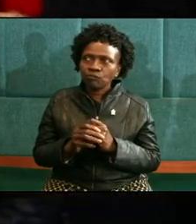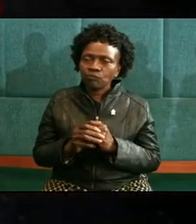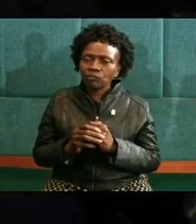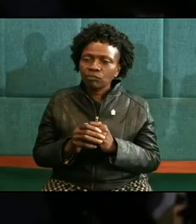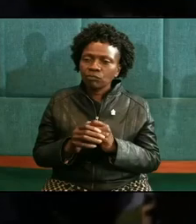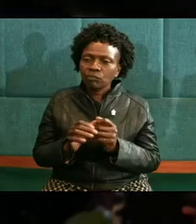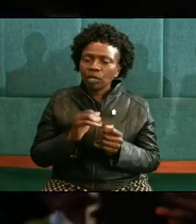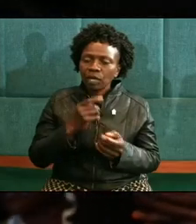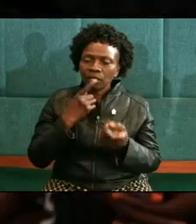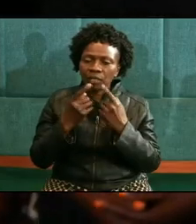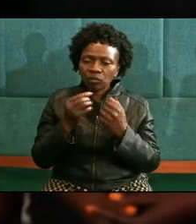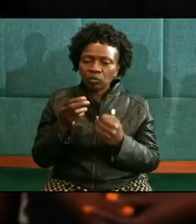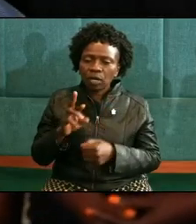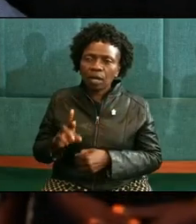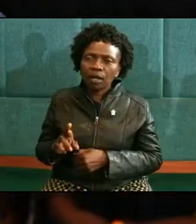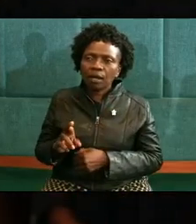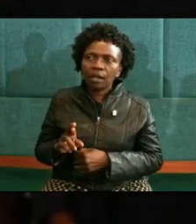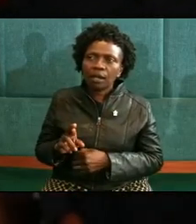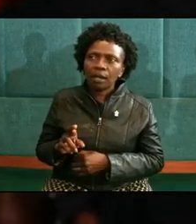And I said to her,